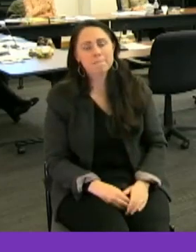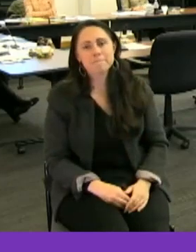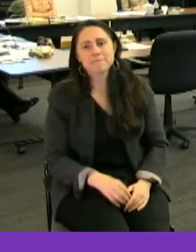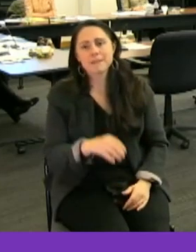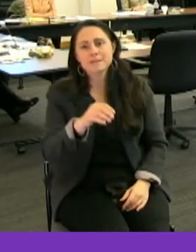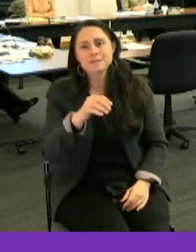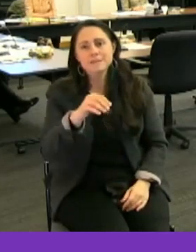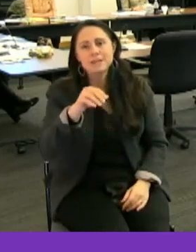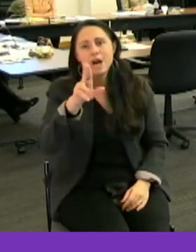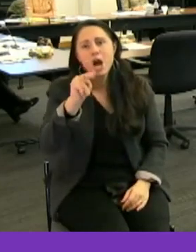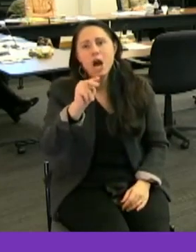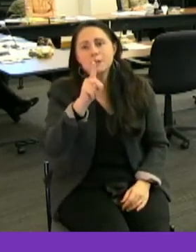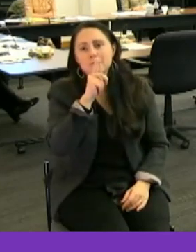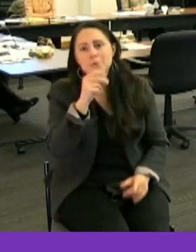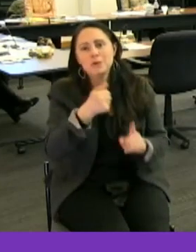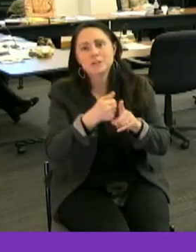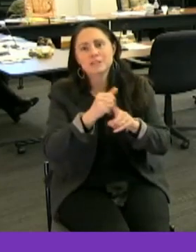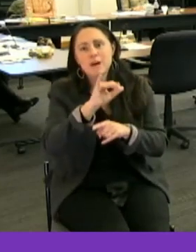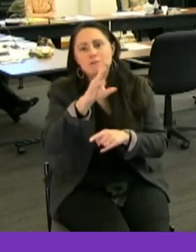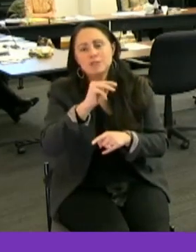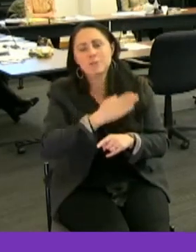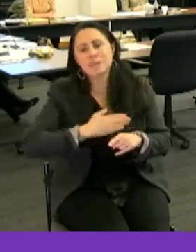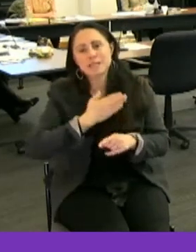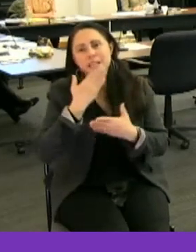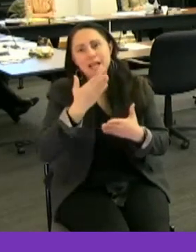Unmute yourself, Jim, please. Thank you.